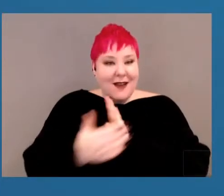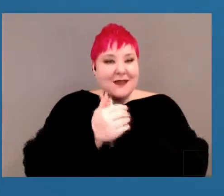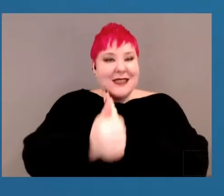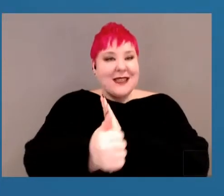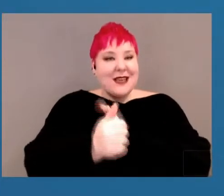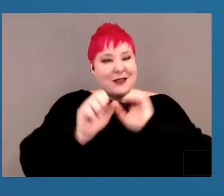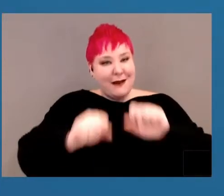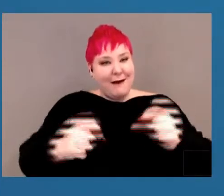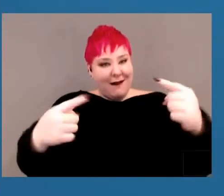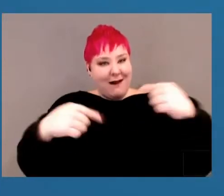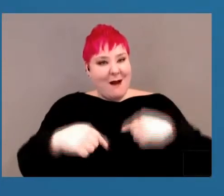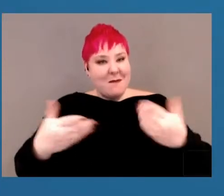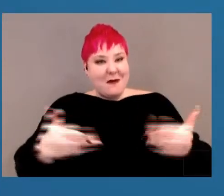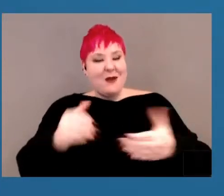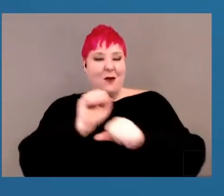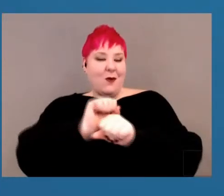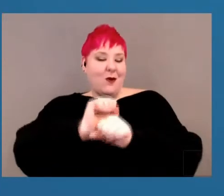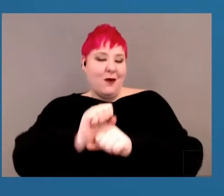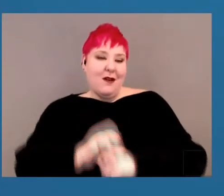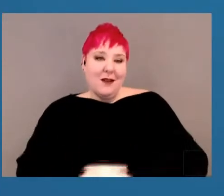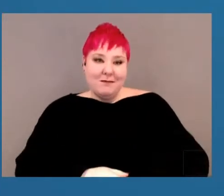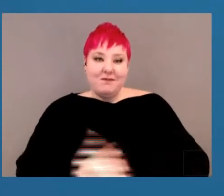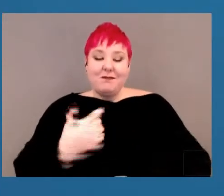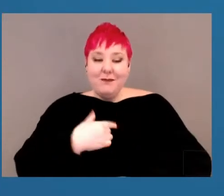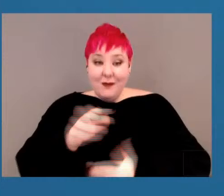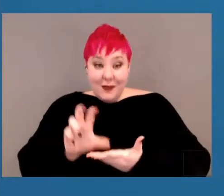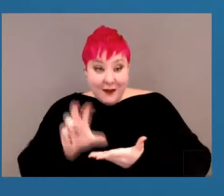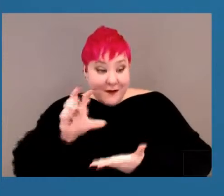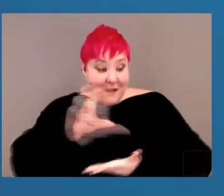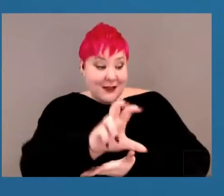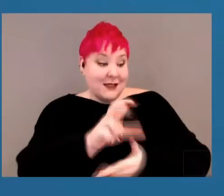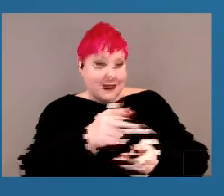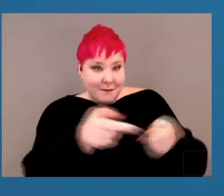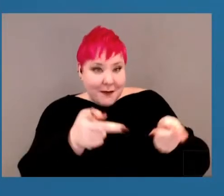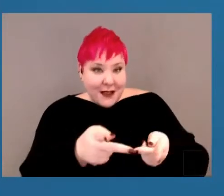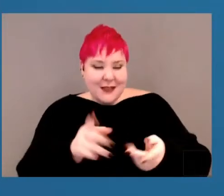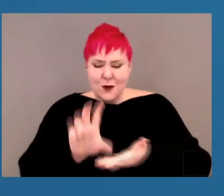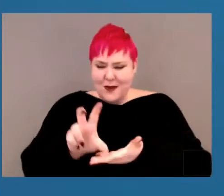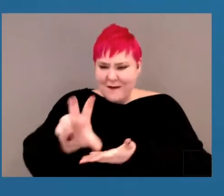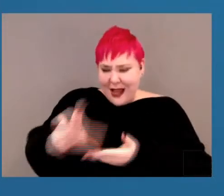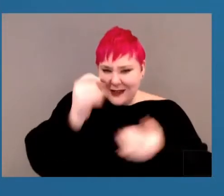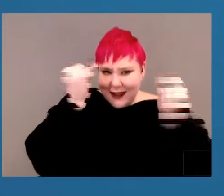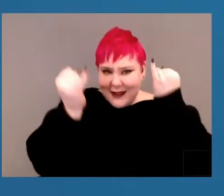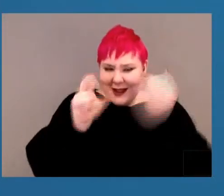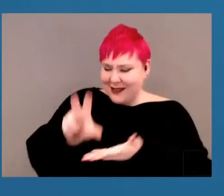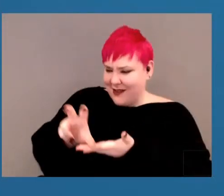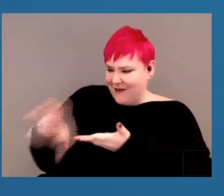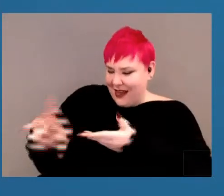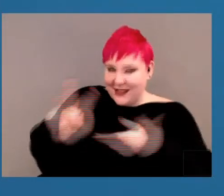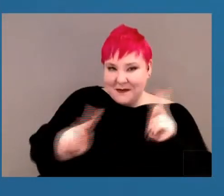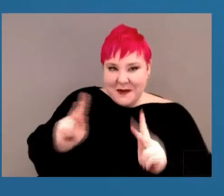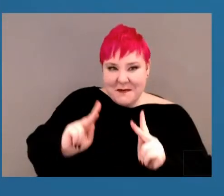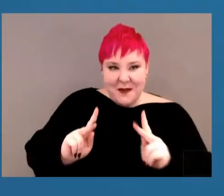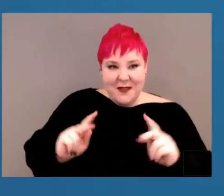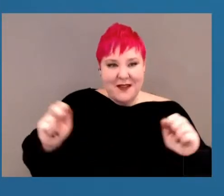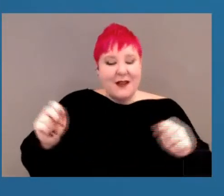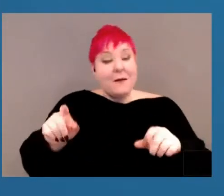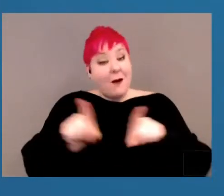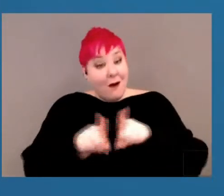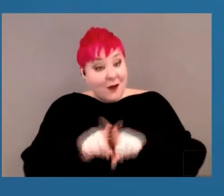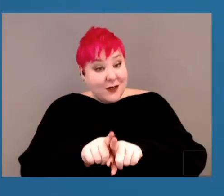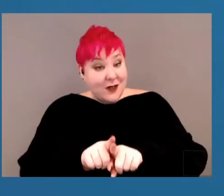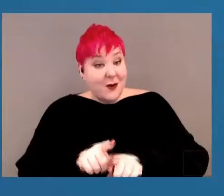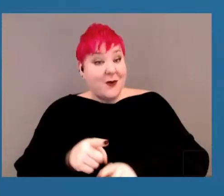that's how we make it happen. We invest in the places, the ideas, the people to come here, but also what we've done with the